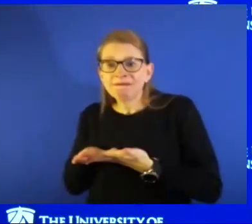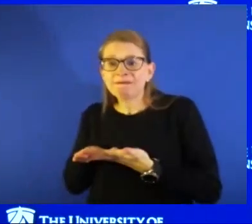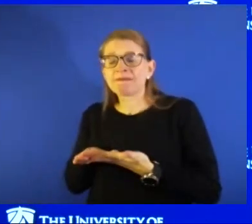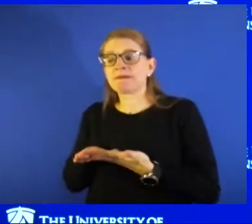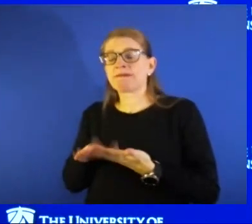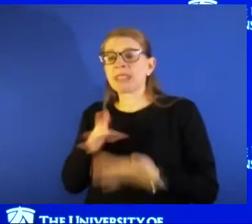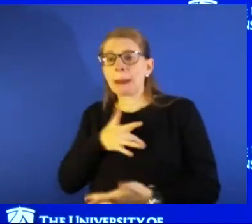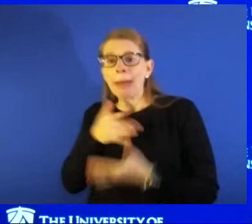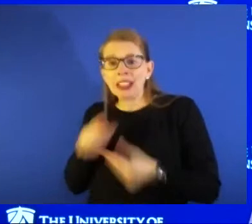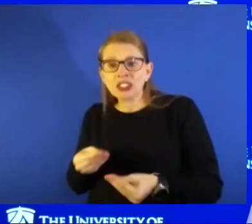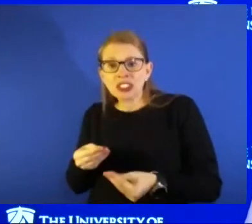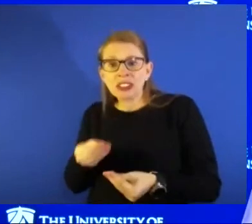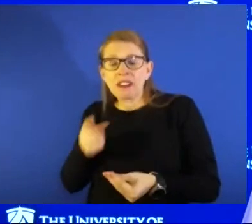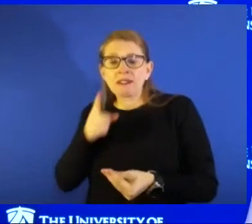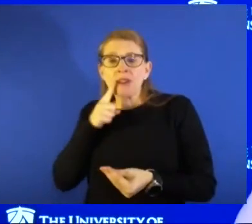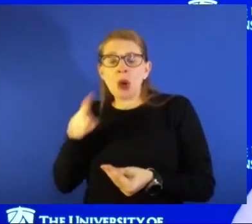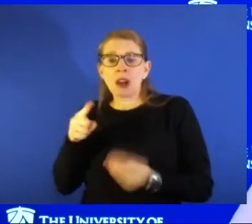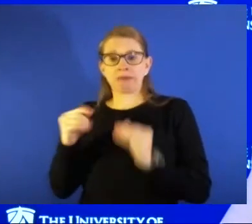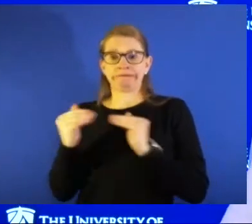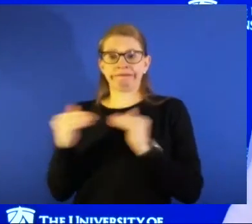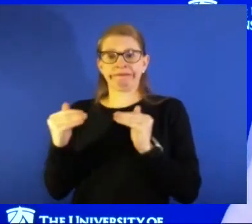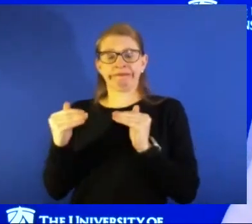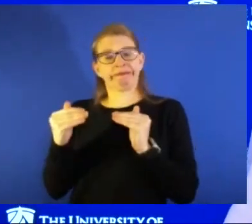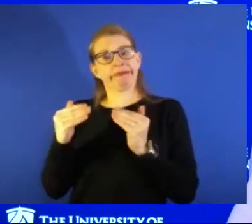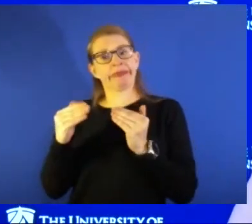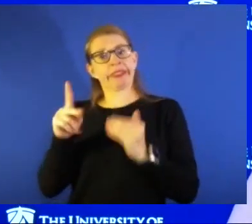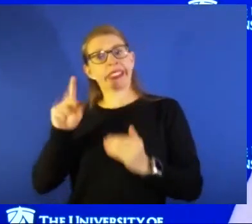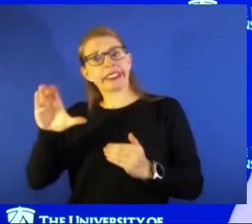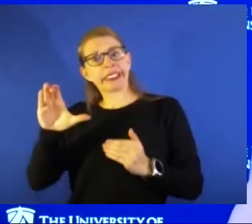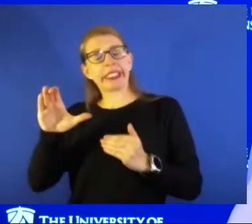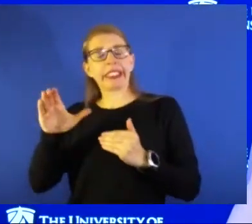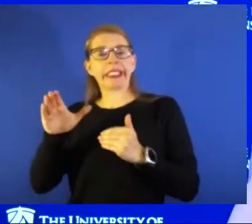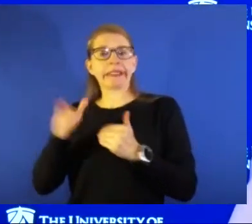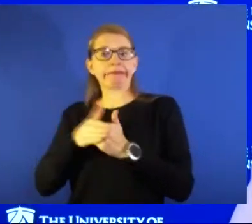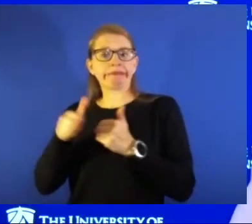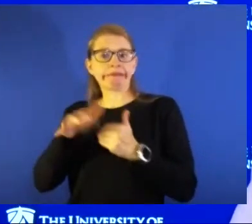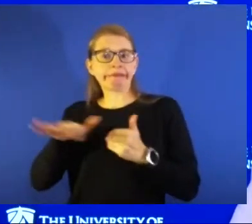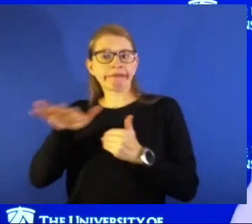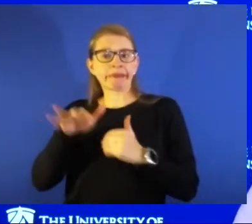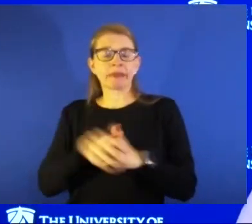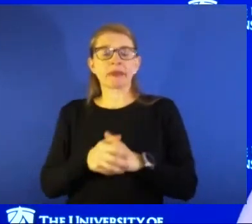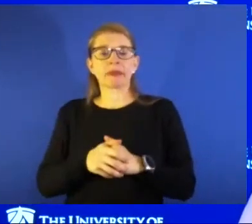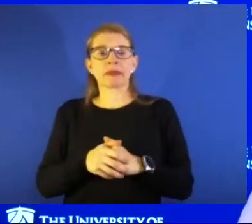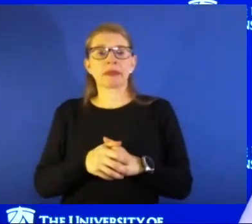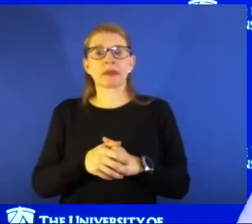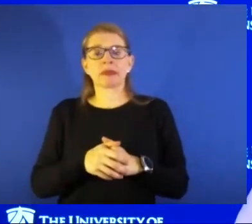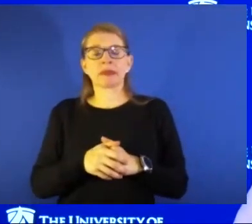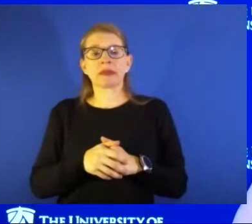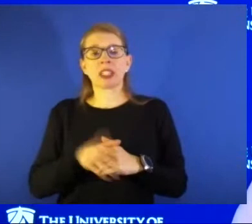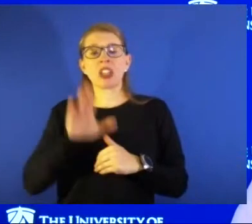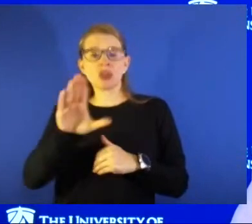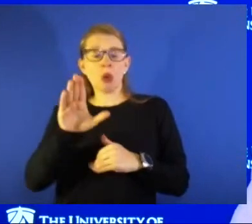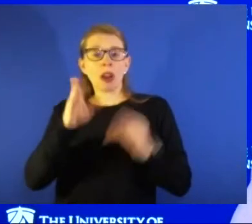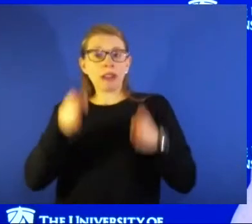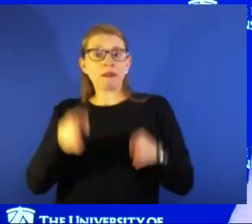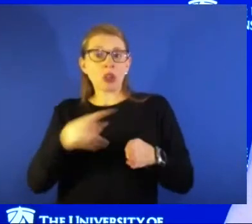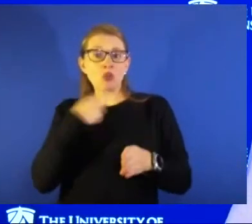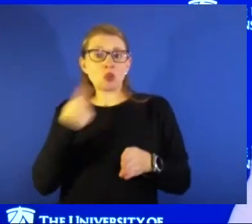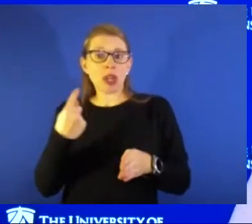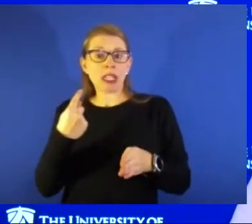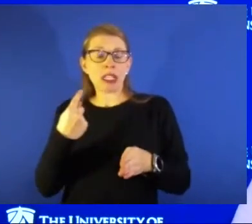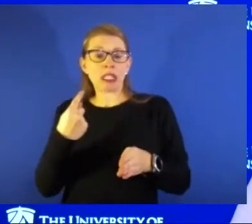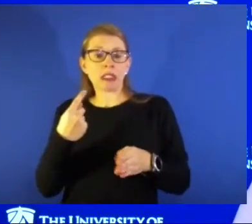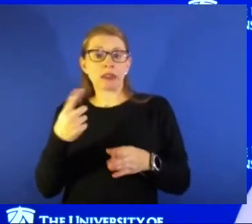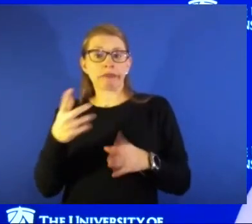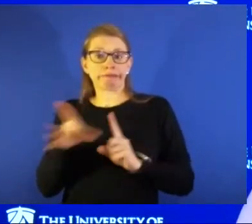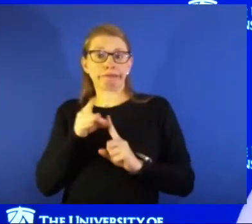for your fellow Kansas City and your fellow American. It is your individual risk getting the infection,